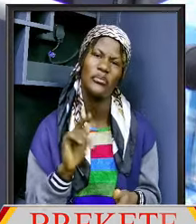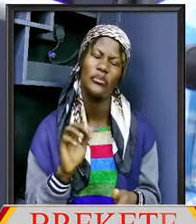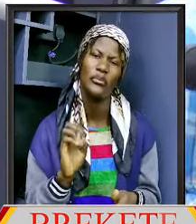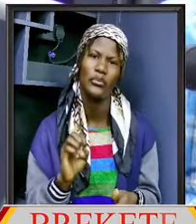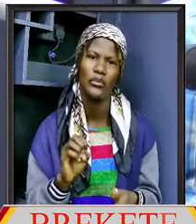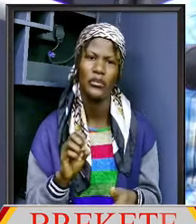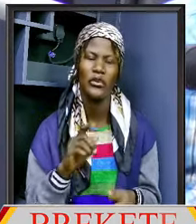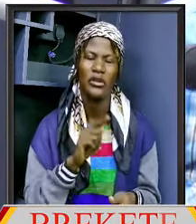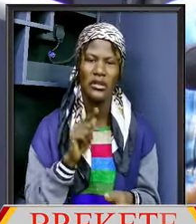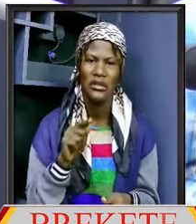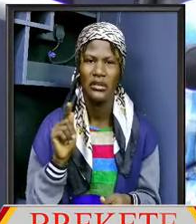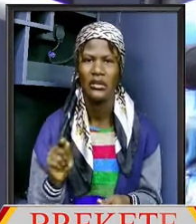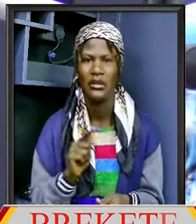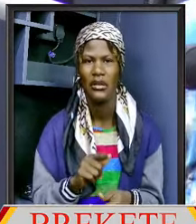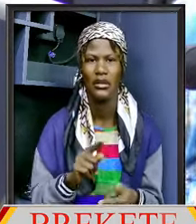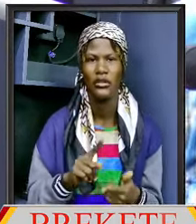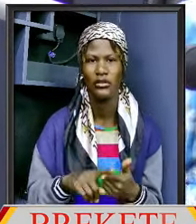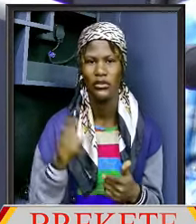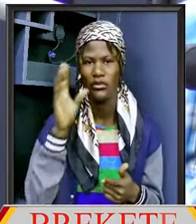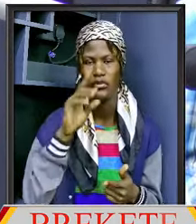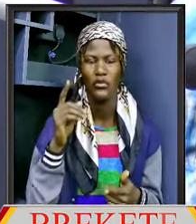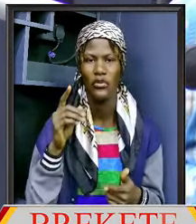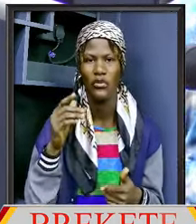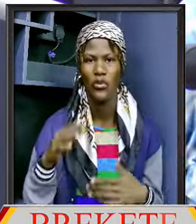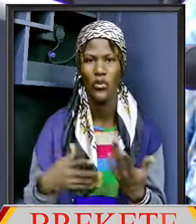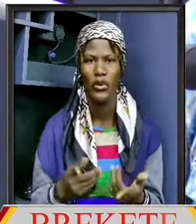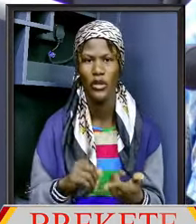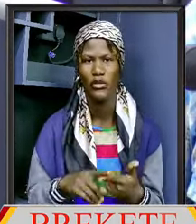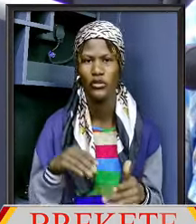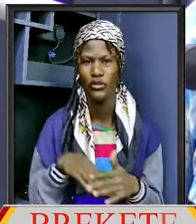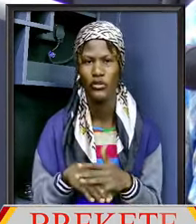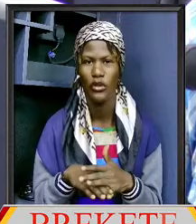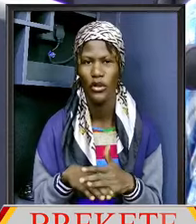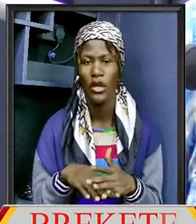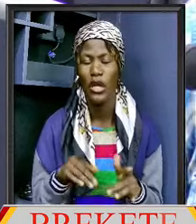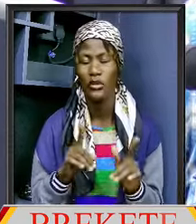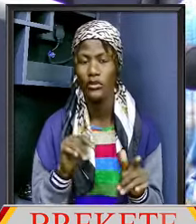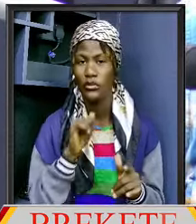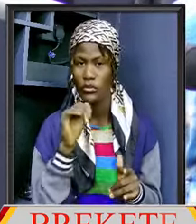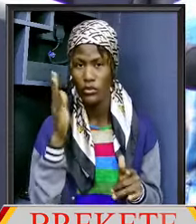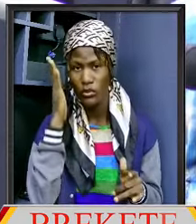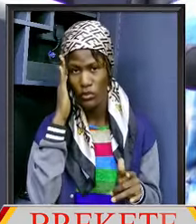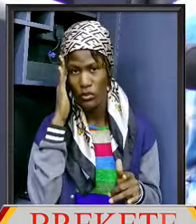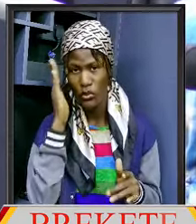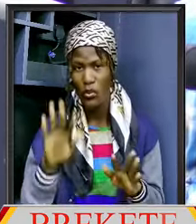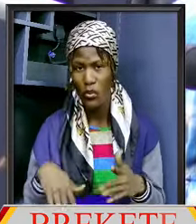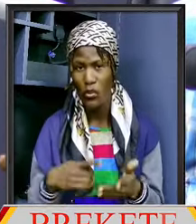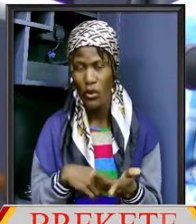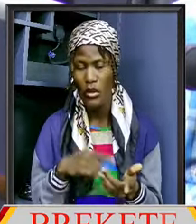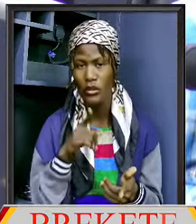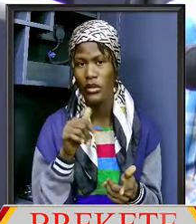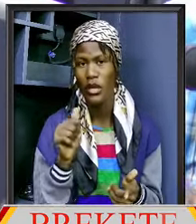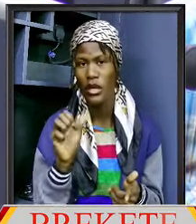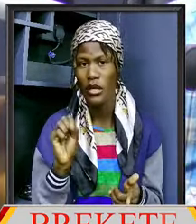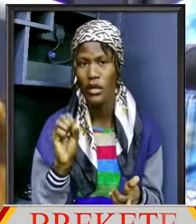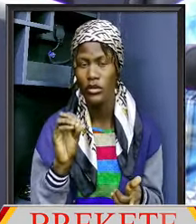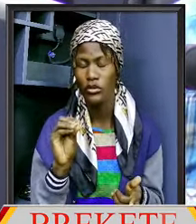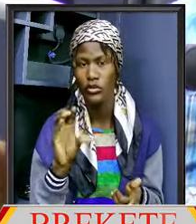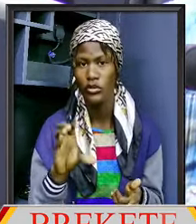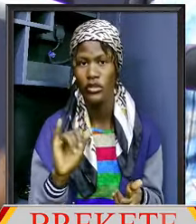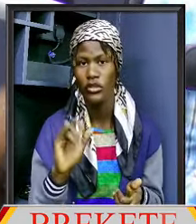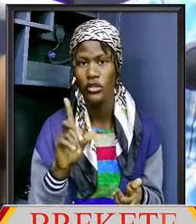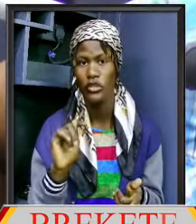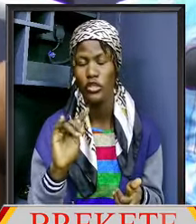look where to choke and things like that. So I don't know what your association they do to curtail this thing where they happen. It is